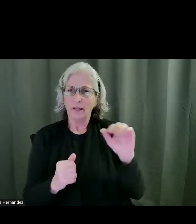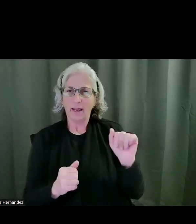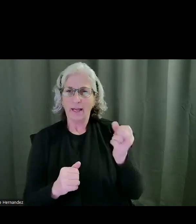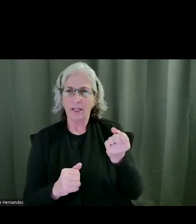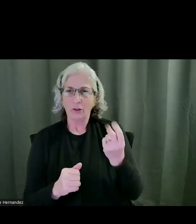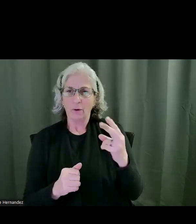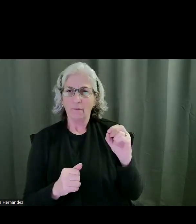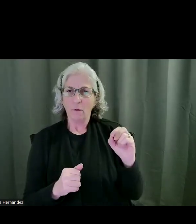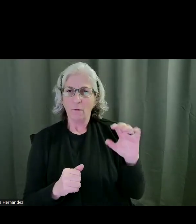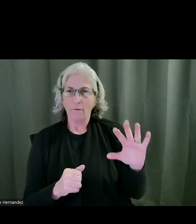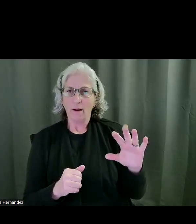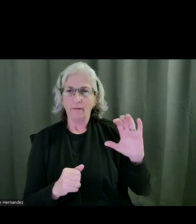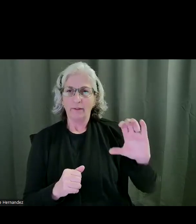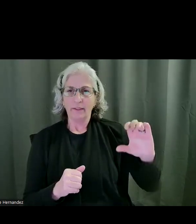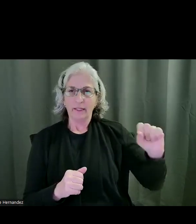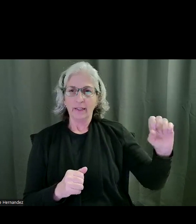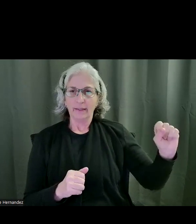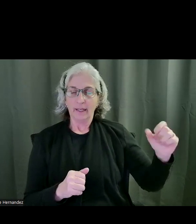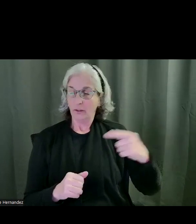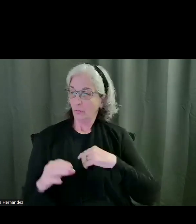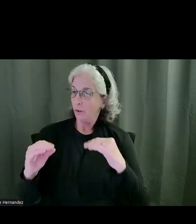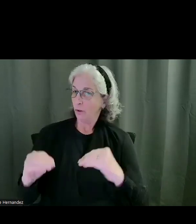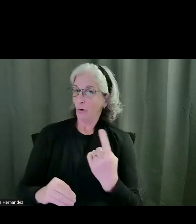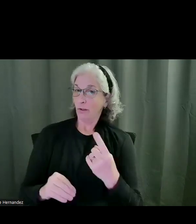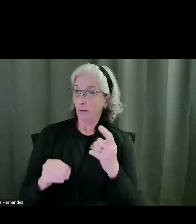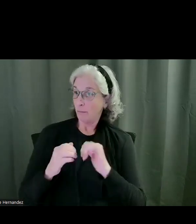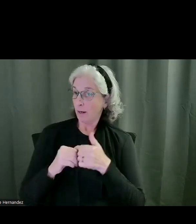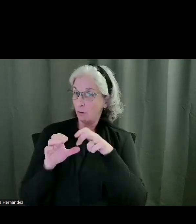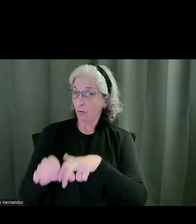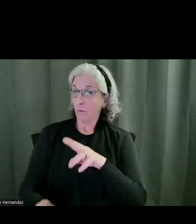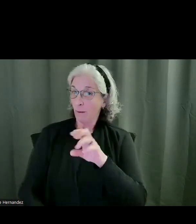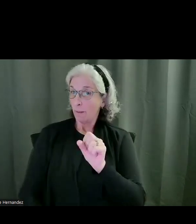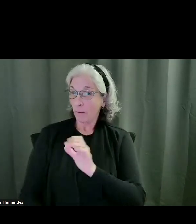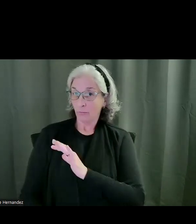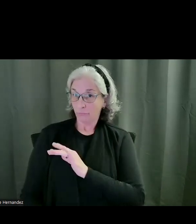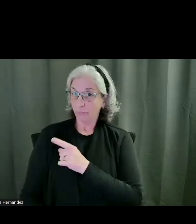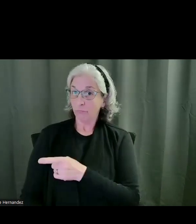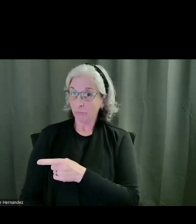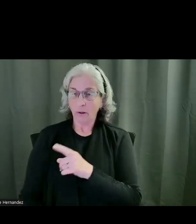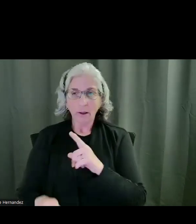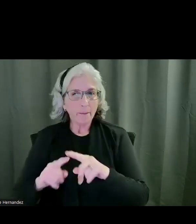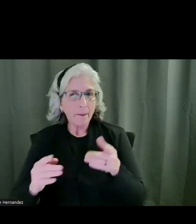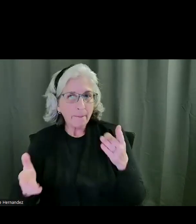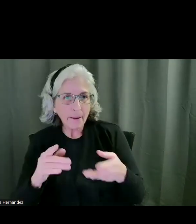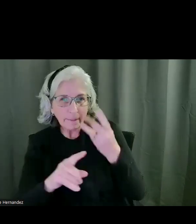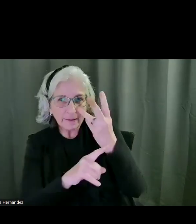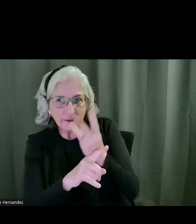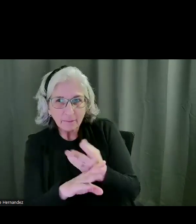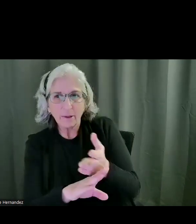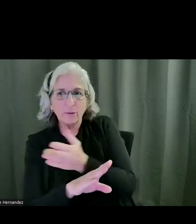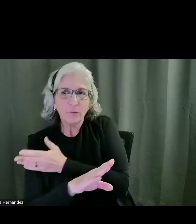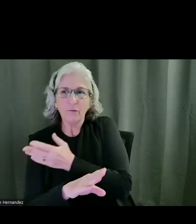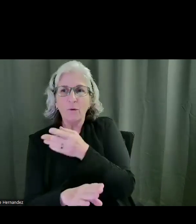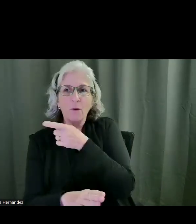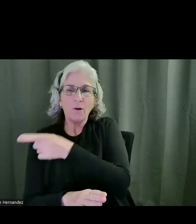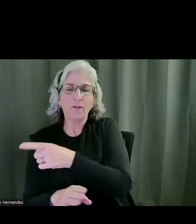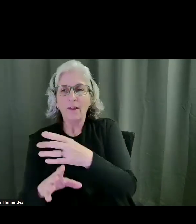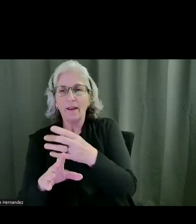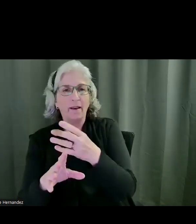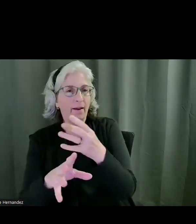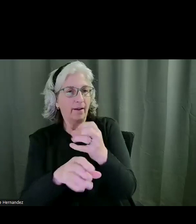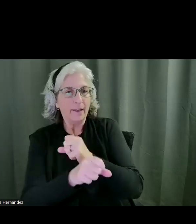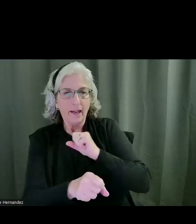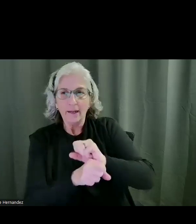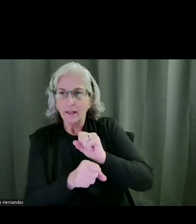and we taught somebody how to ride the bus, it might be 6 months before they get a job offer. They've gone through assessments,